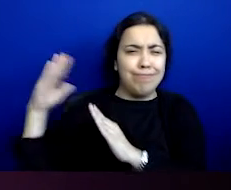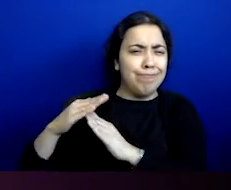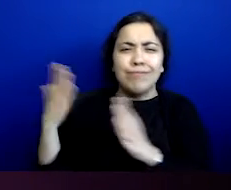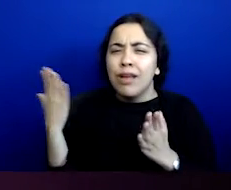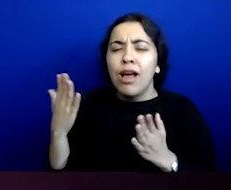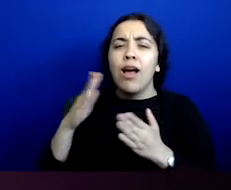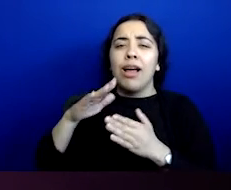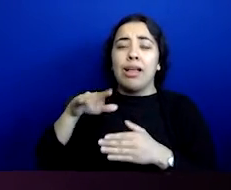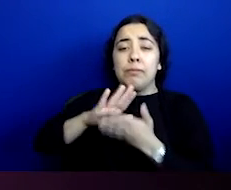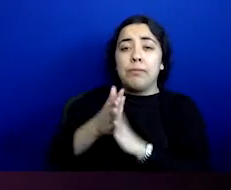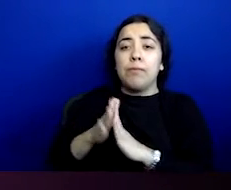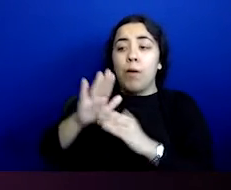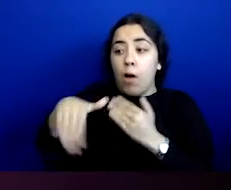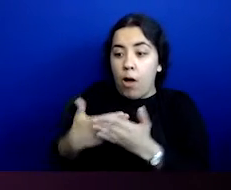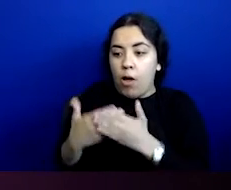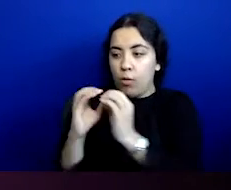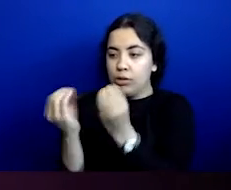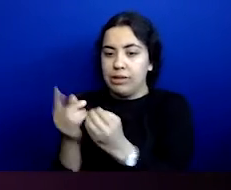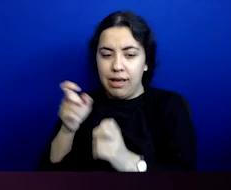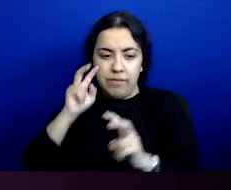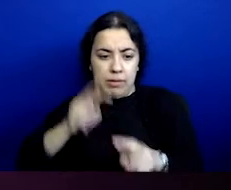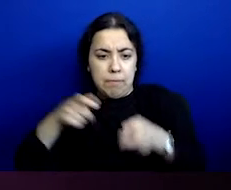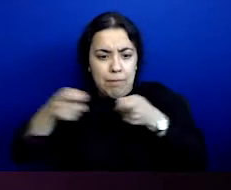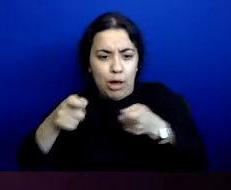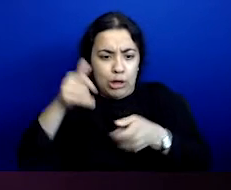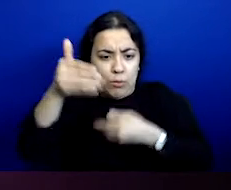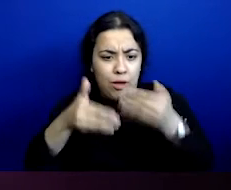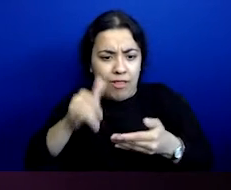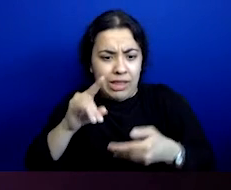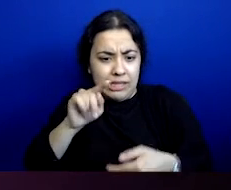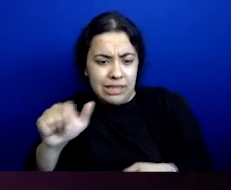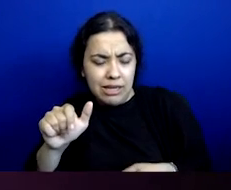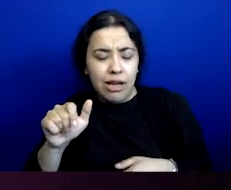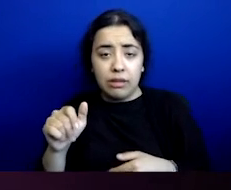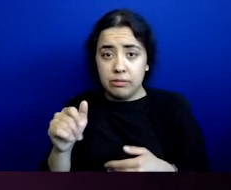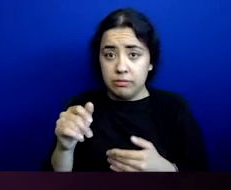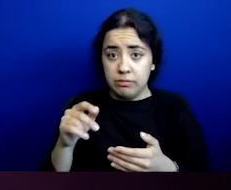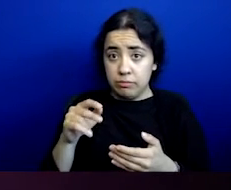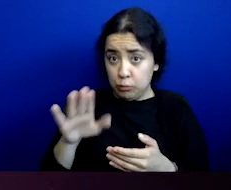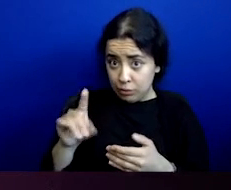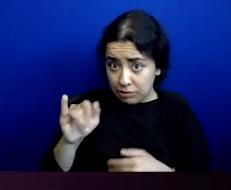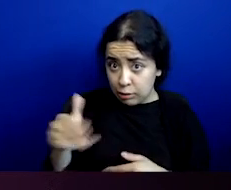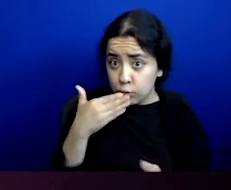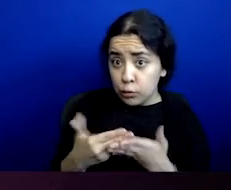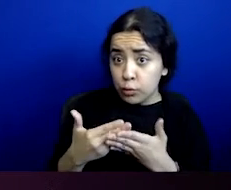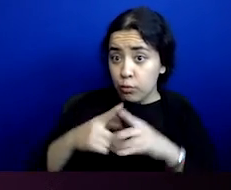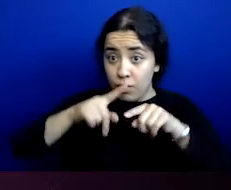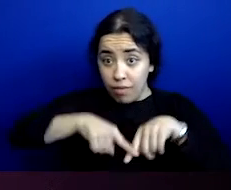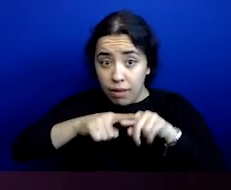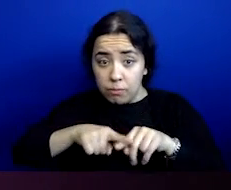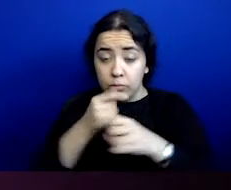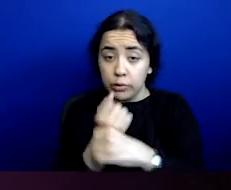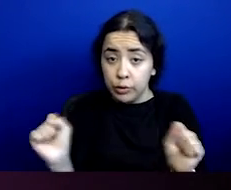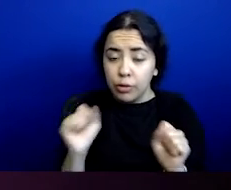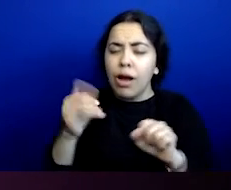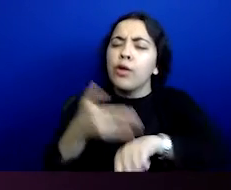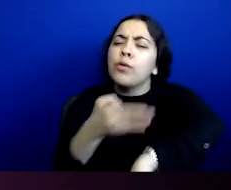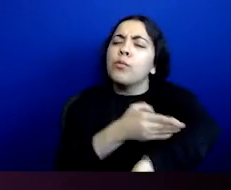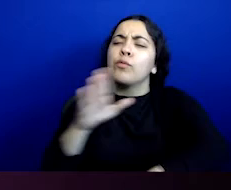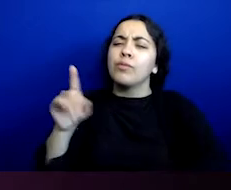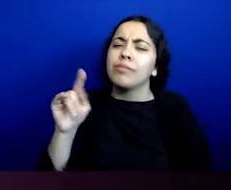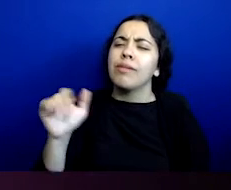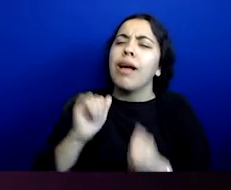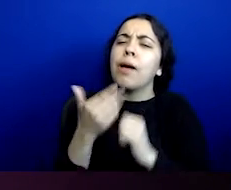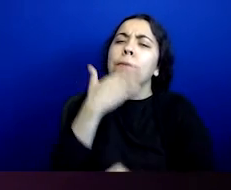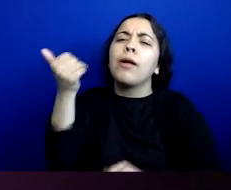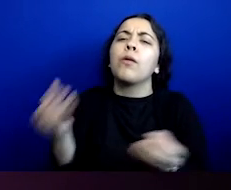and process, and this all goes back down to how good is your data? Is it reliable? Is it secure? How do we improve upon your data? How do we get better